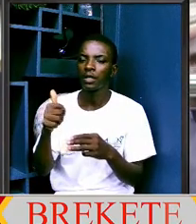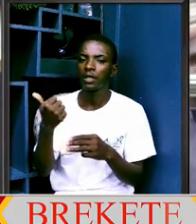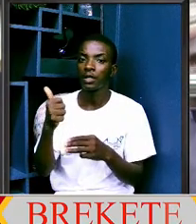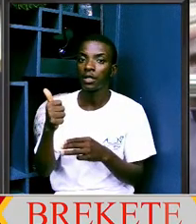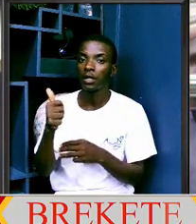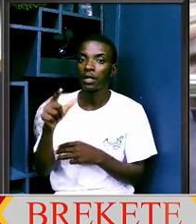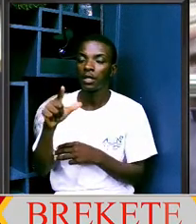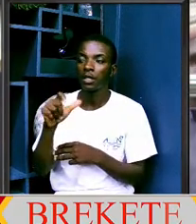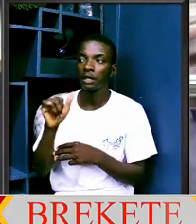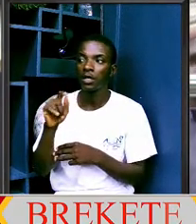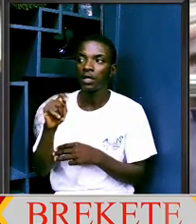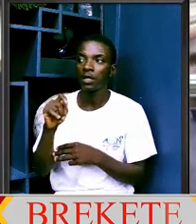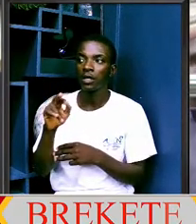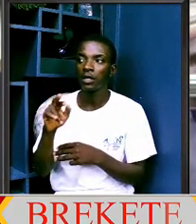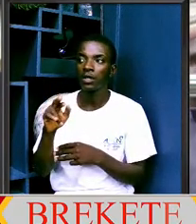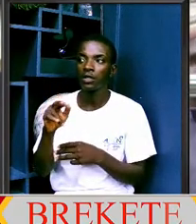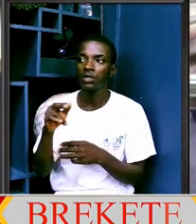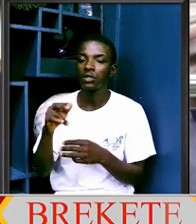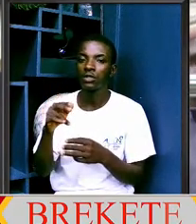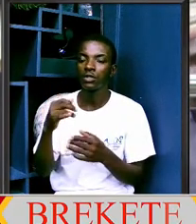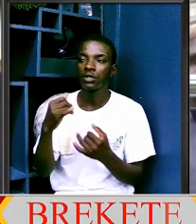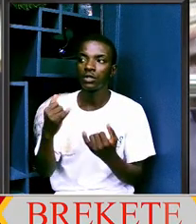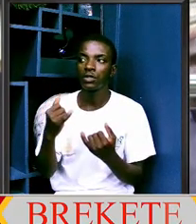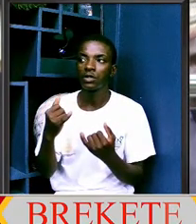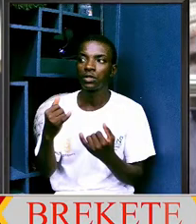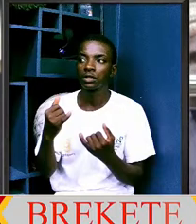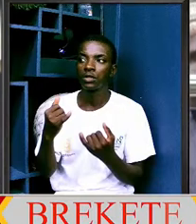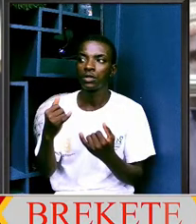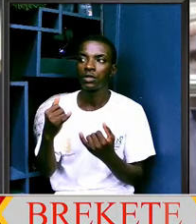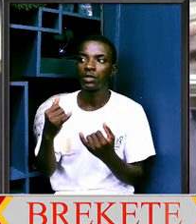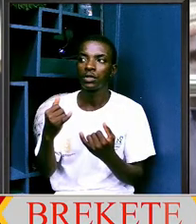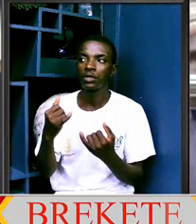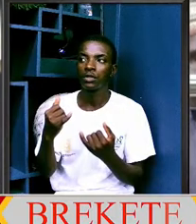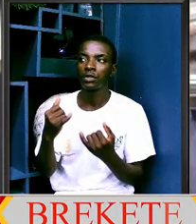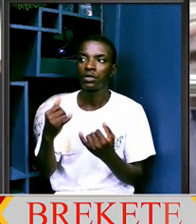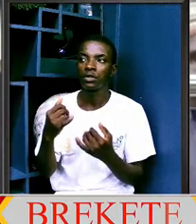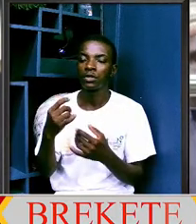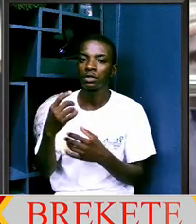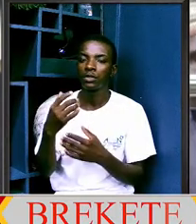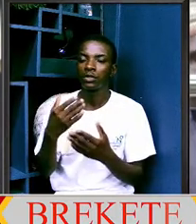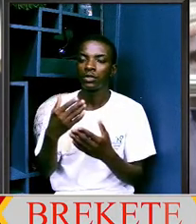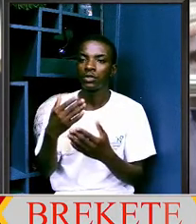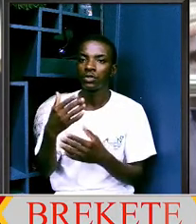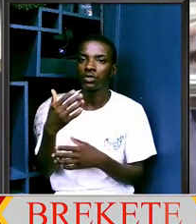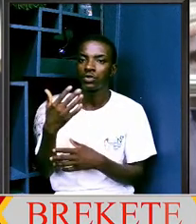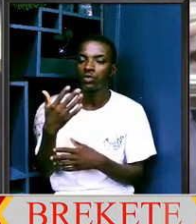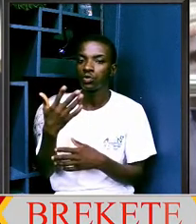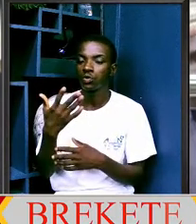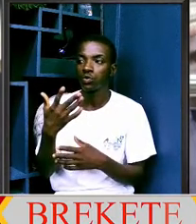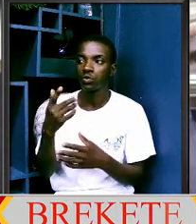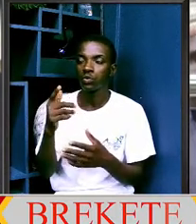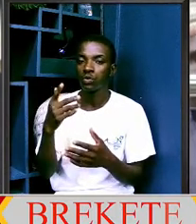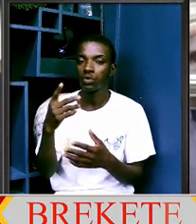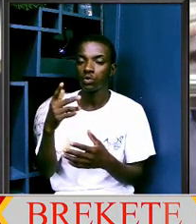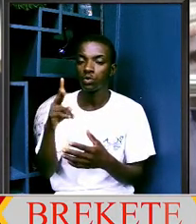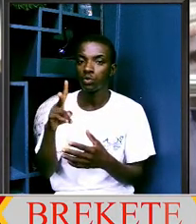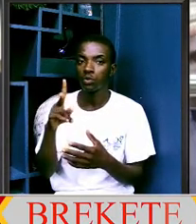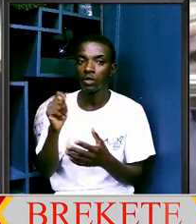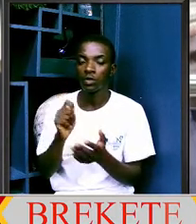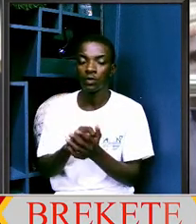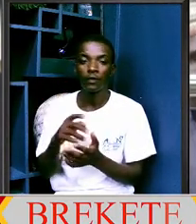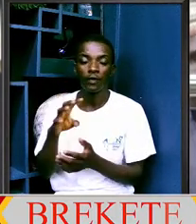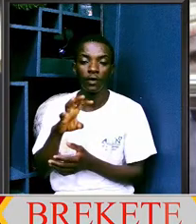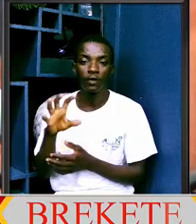the 10 liter now is 25 instead of 500 that we used to buy before. Yeah? Now it's 25.